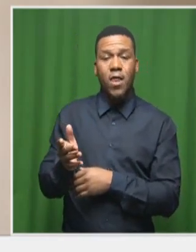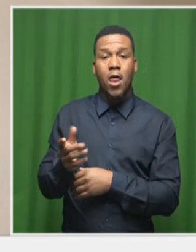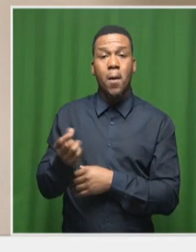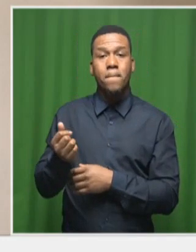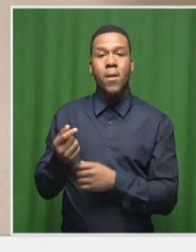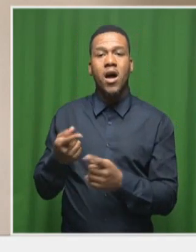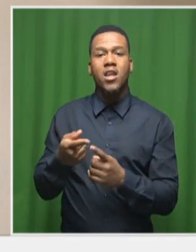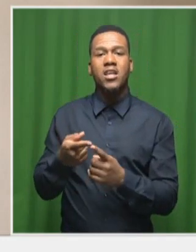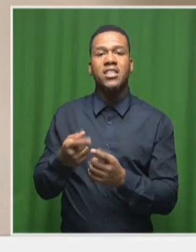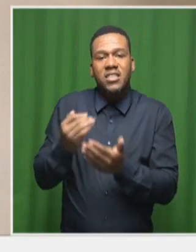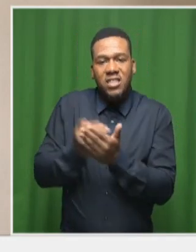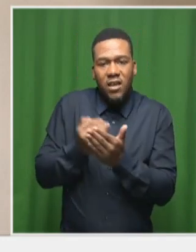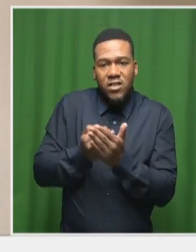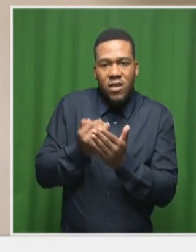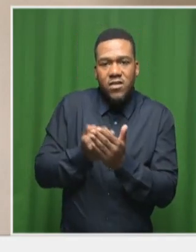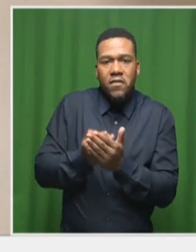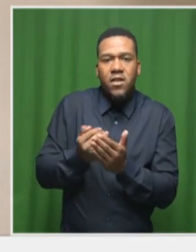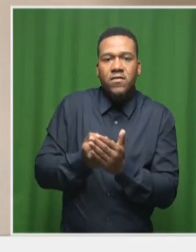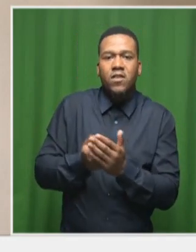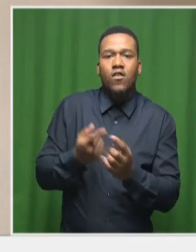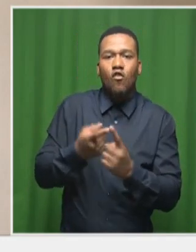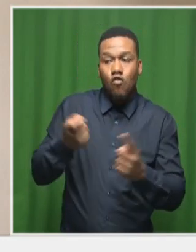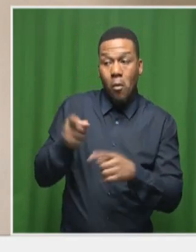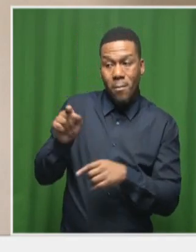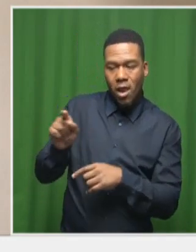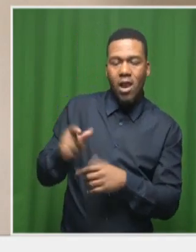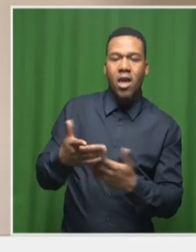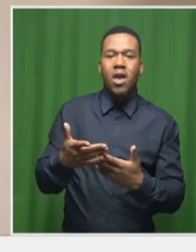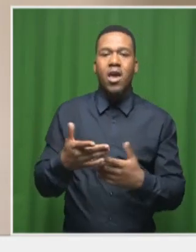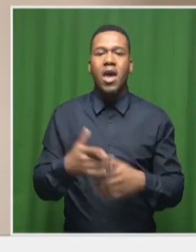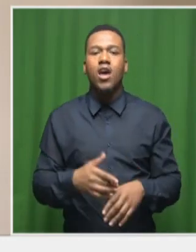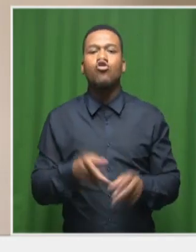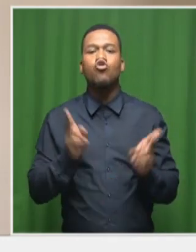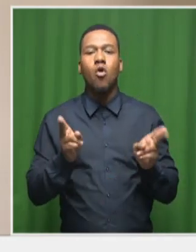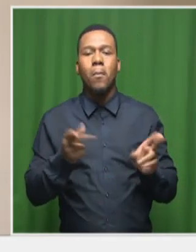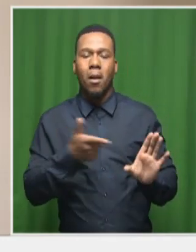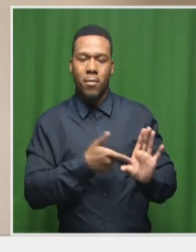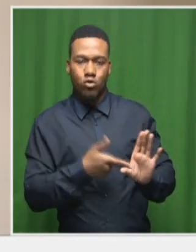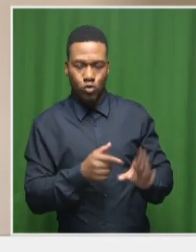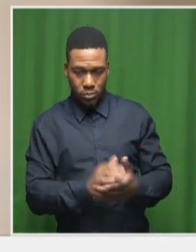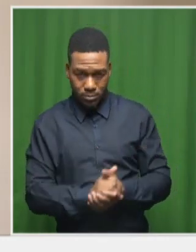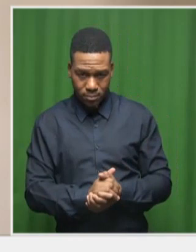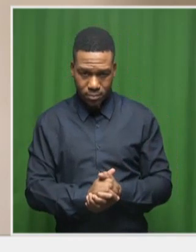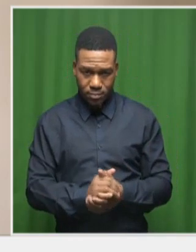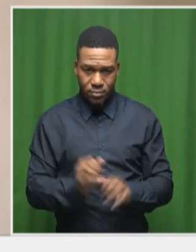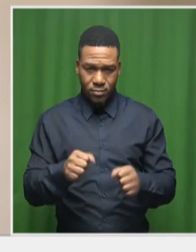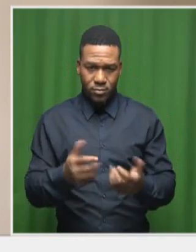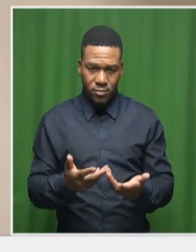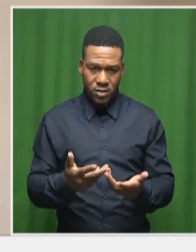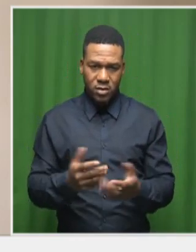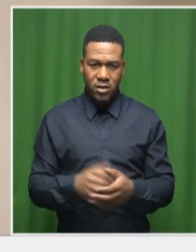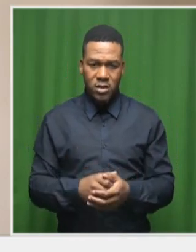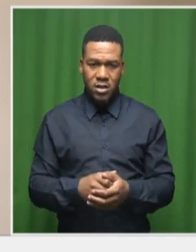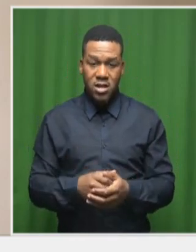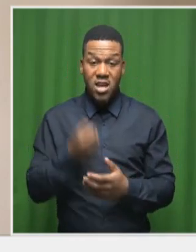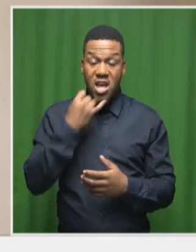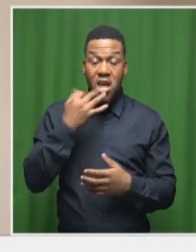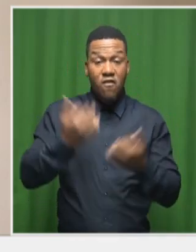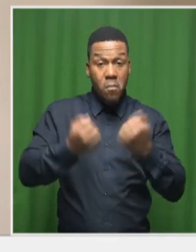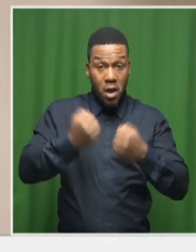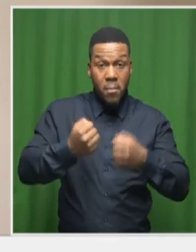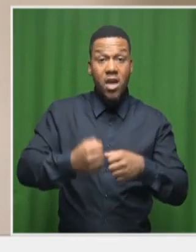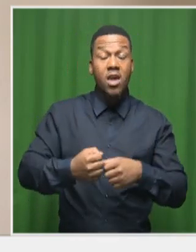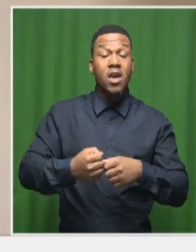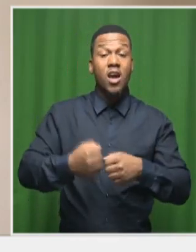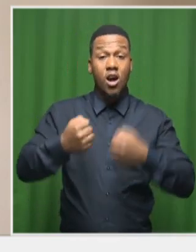they're saving by running on autogas. The return on that investment, just to give you an idea, if a vehicle is doing